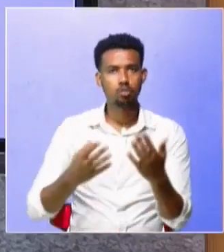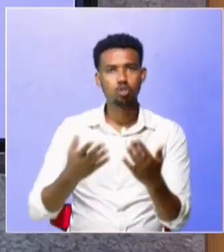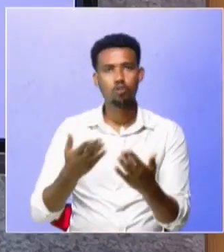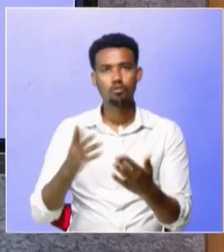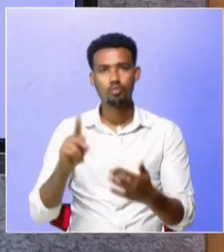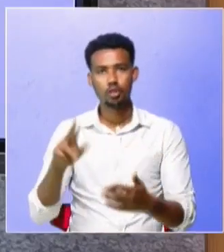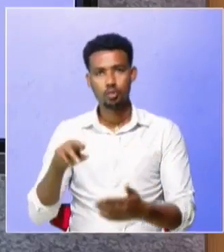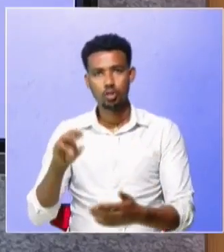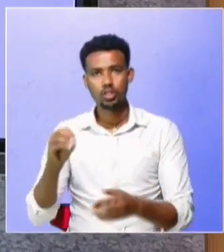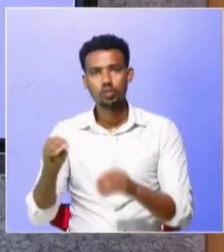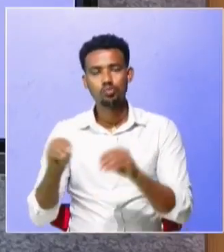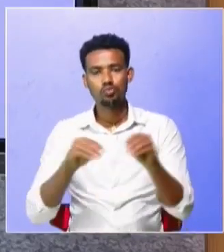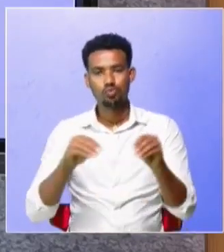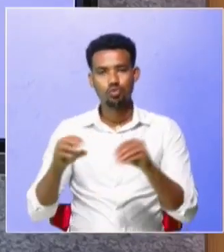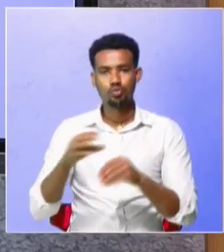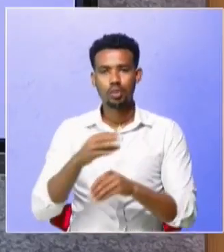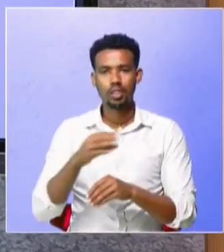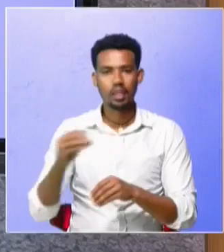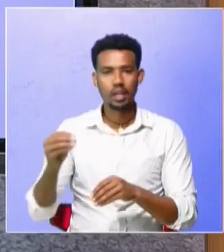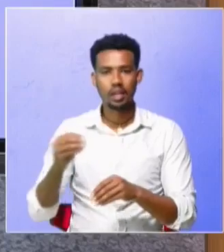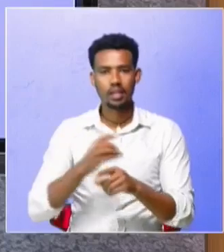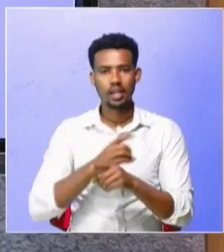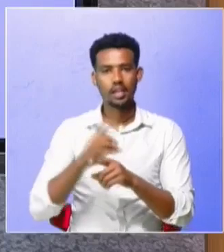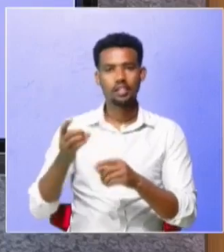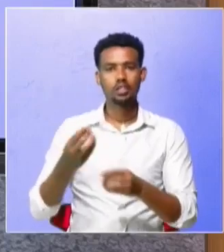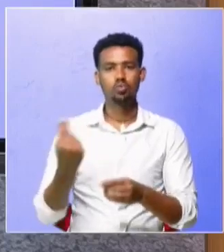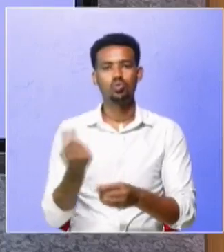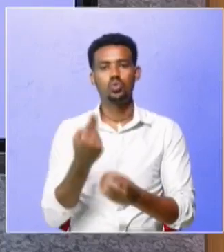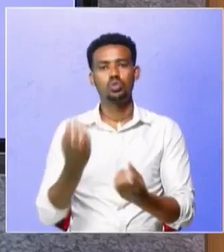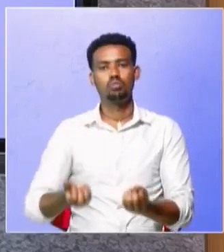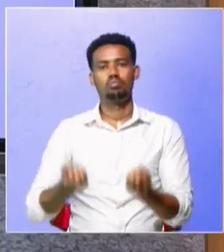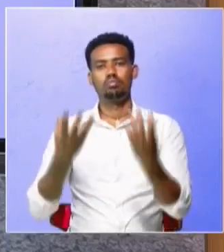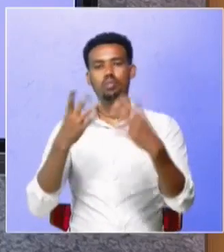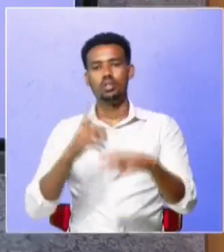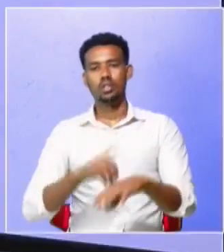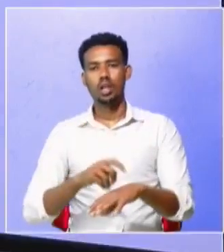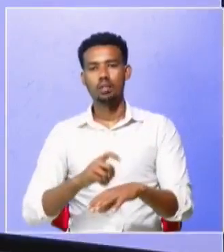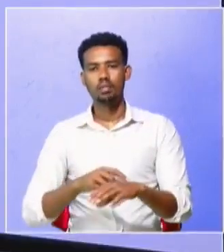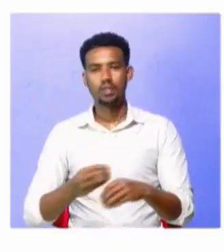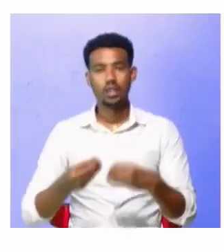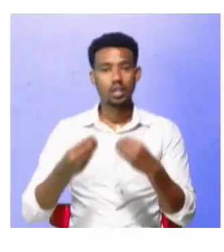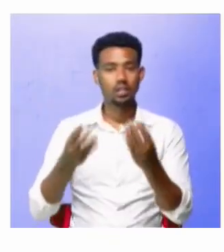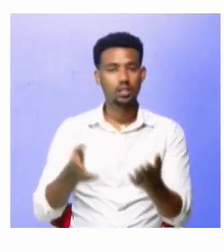of movement and direction that we use most of the time. So let's give an example.